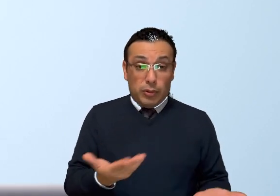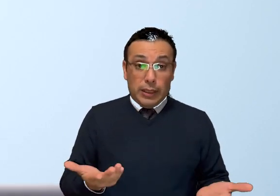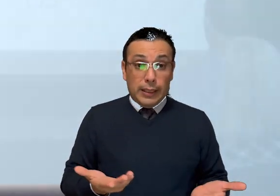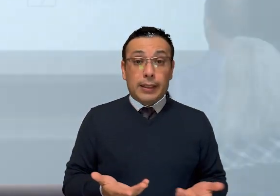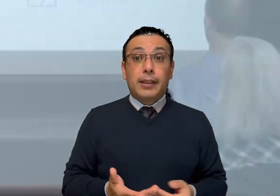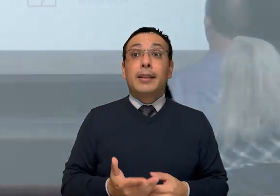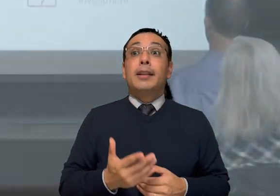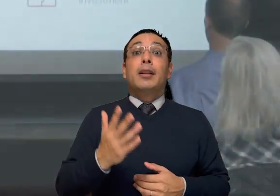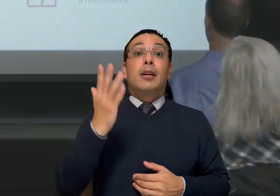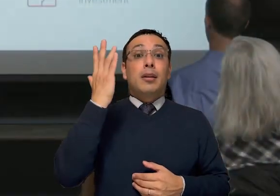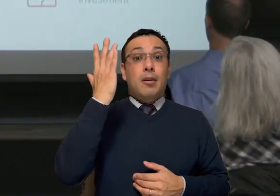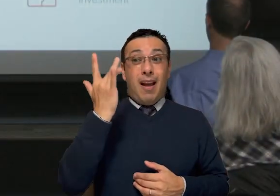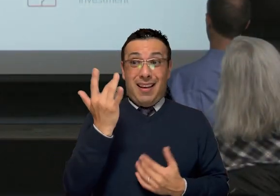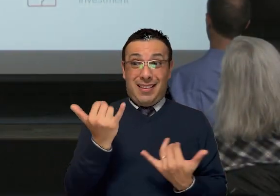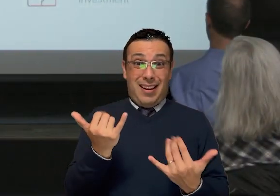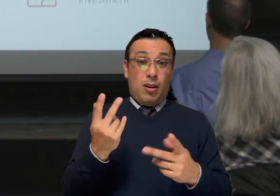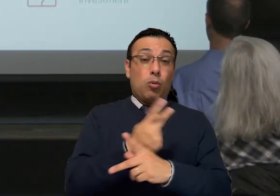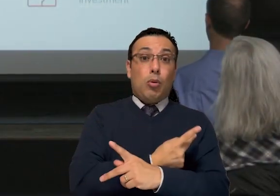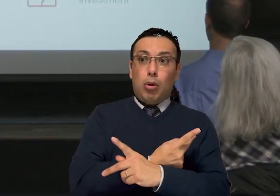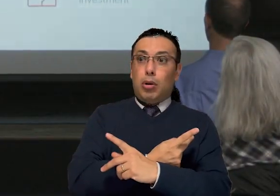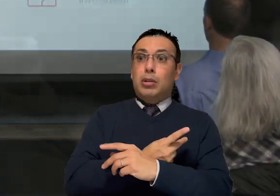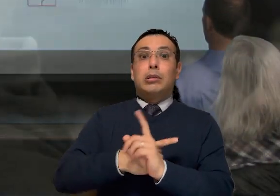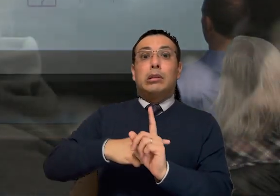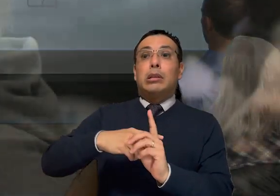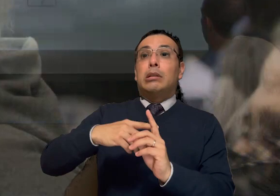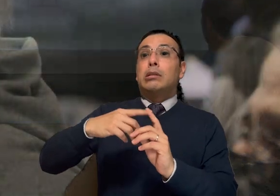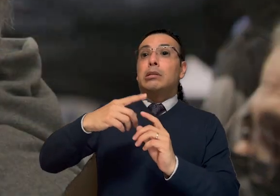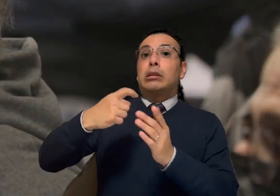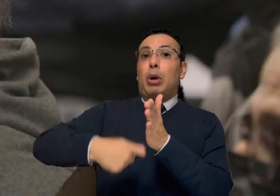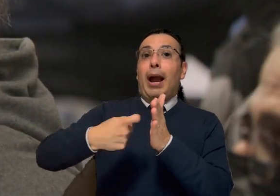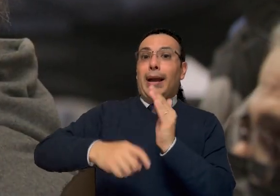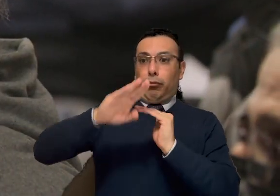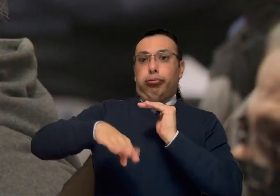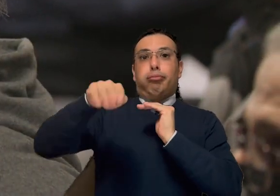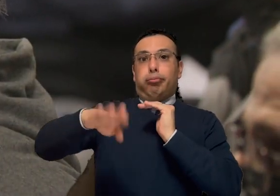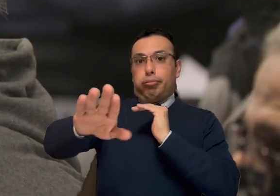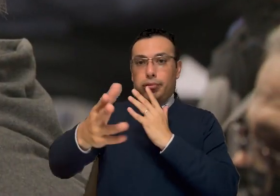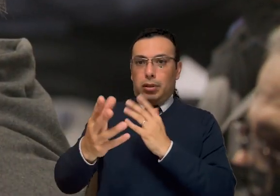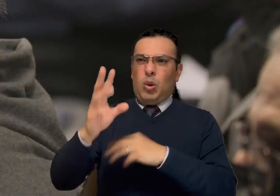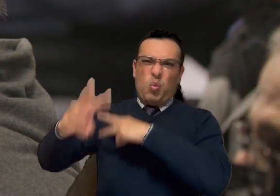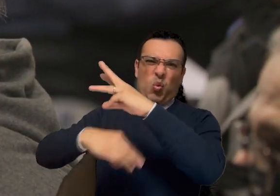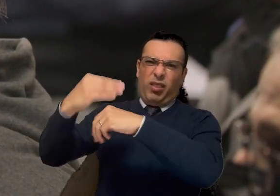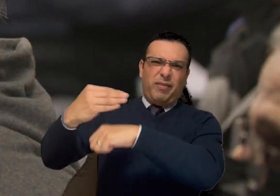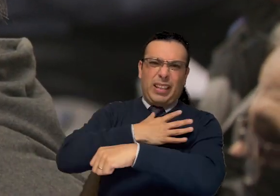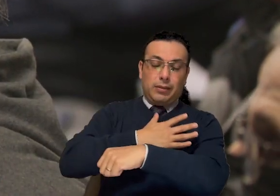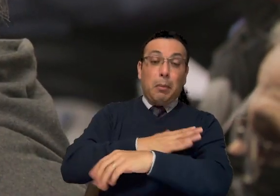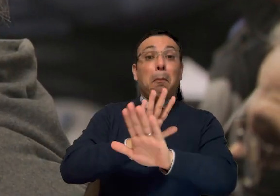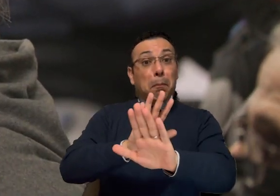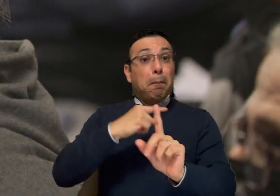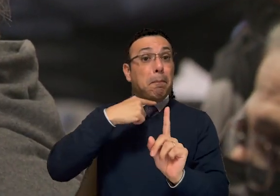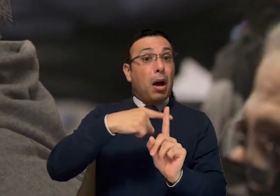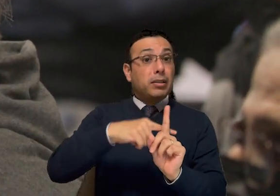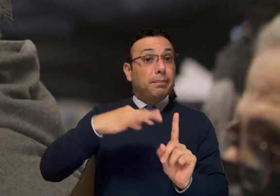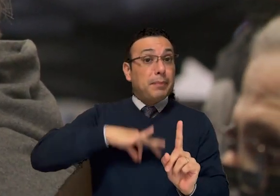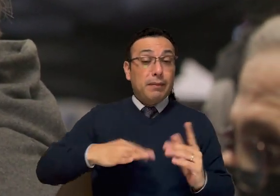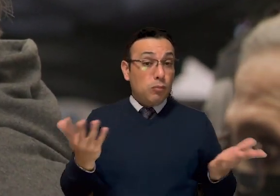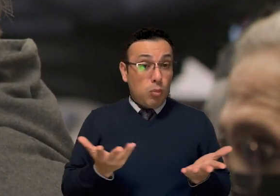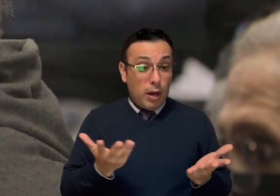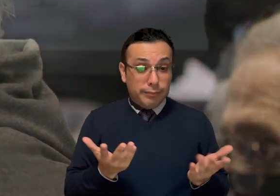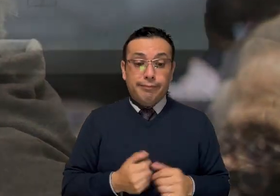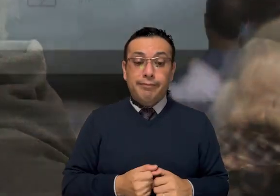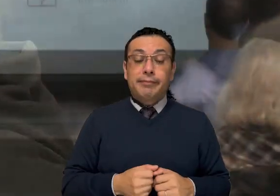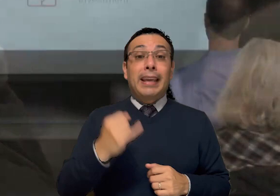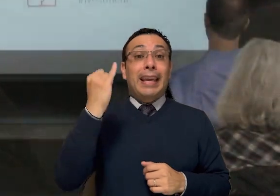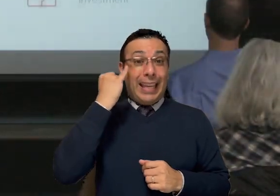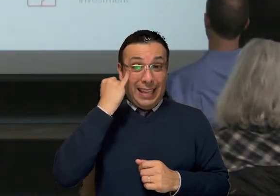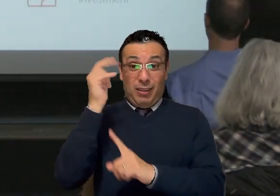faces global instability. So on the other hand, offshore wind has a multitude of positive benefits. The power from our projects is the equivalent